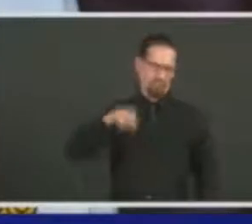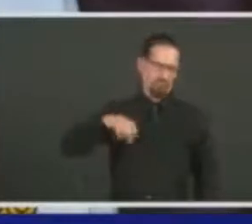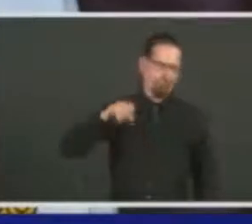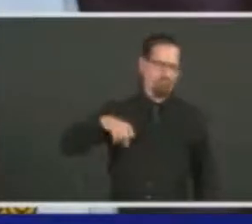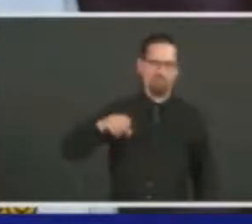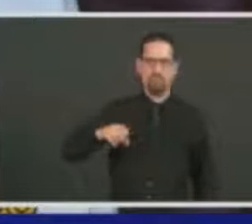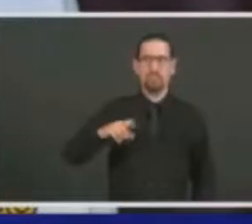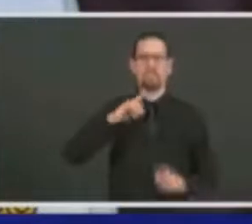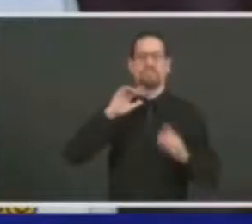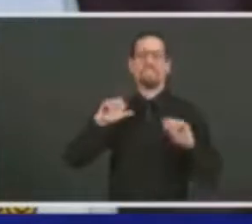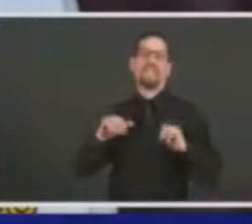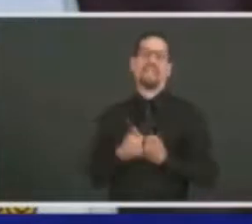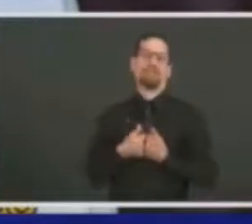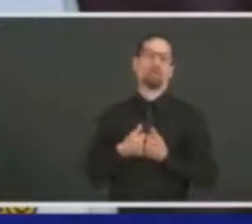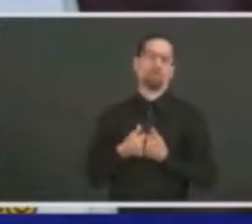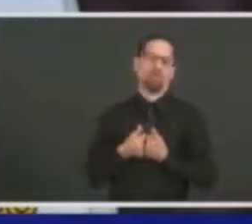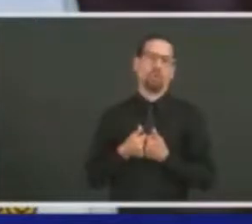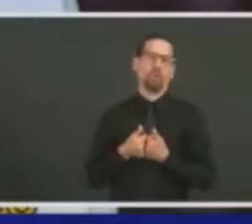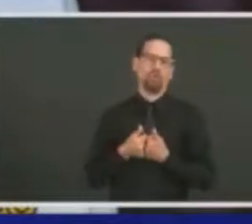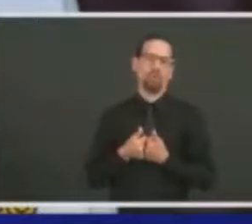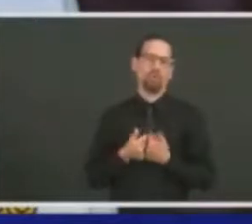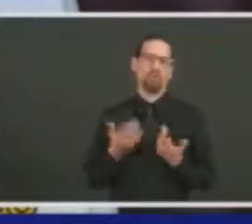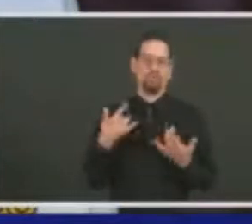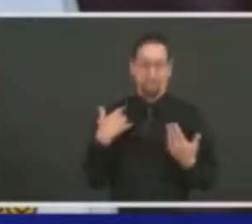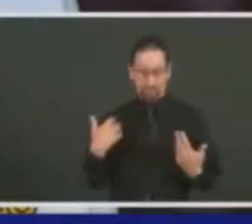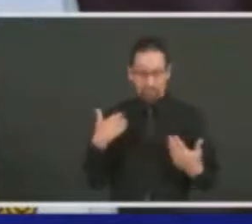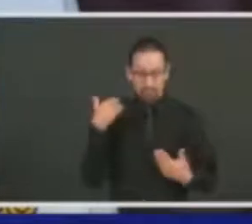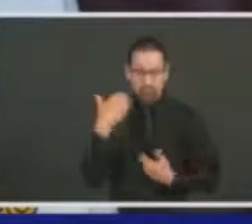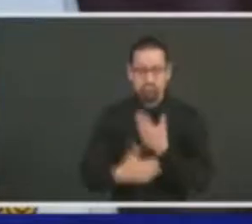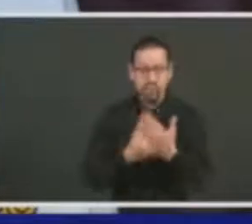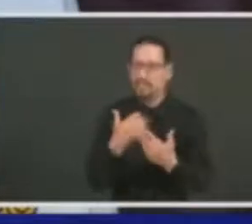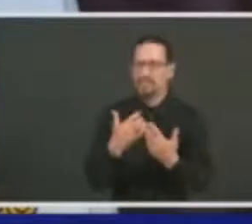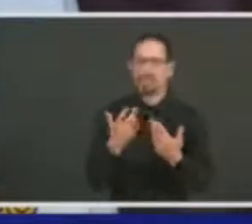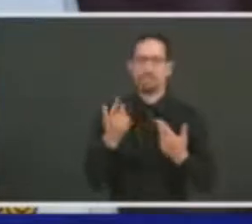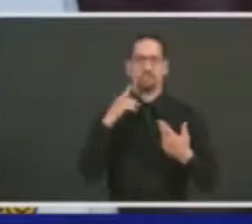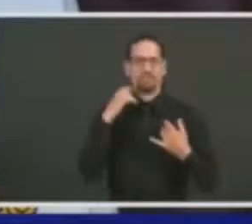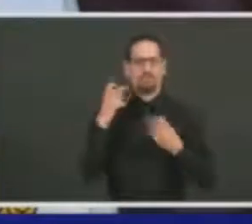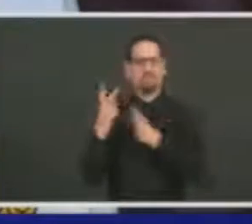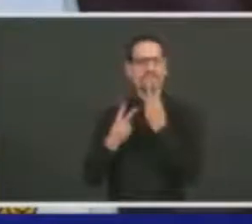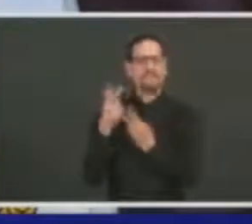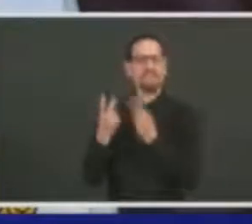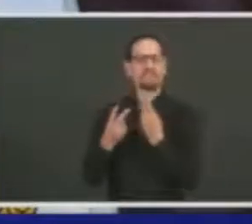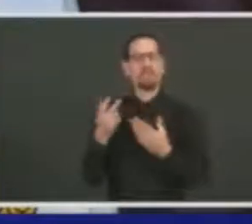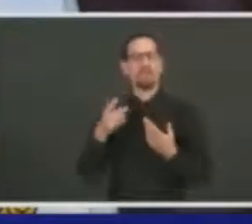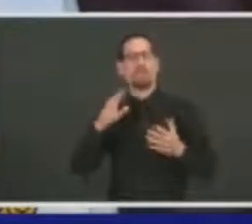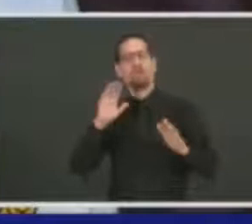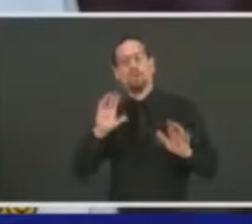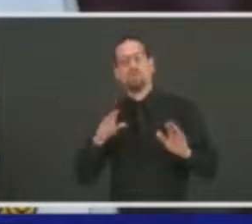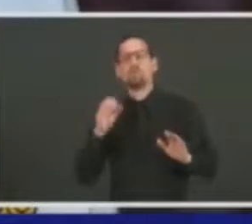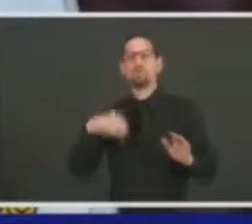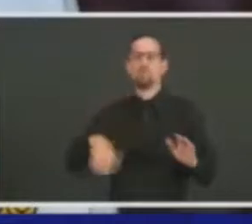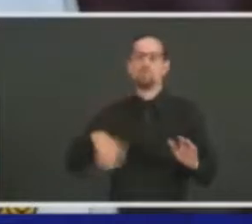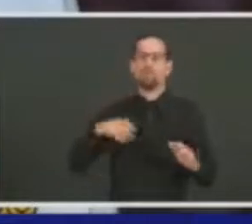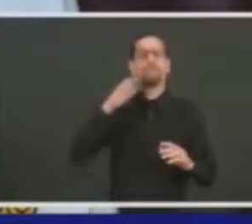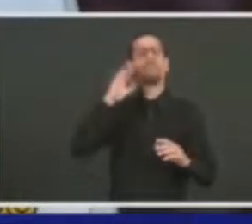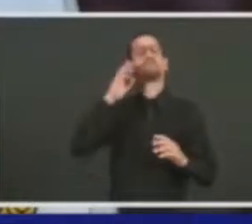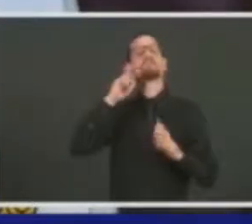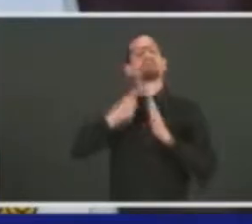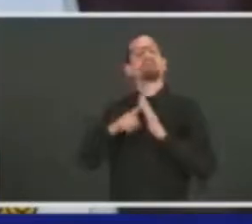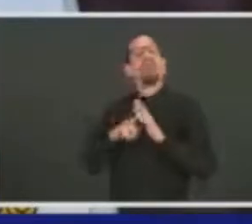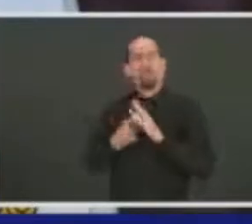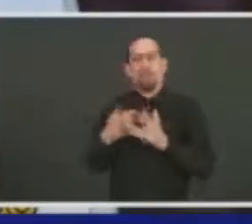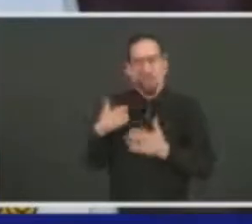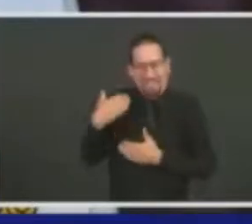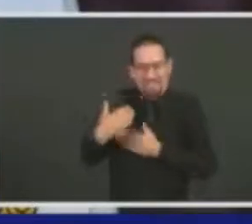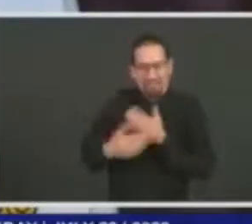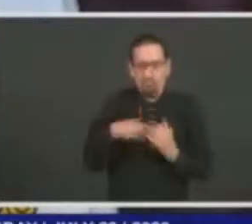challenging to go as long as we did without visitation, but we knew it was time to start. And I appreciate you asking that because we're going to